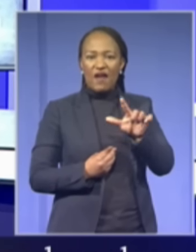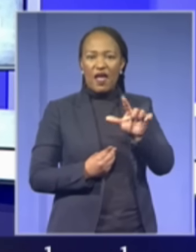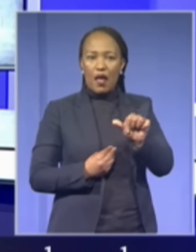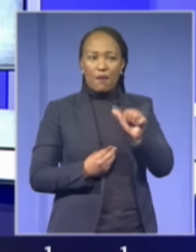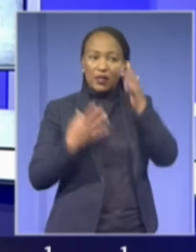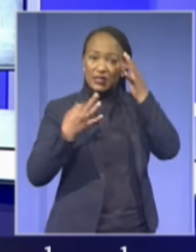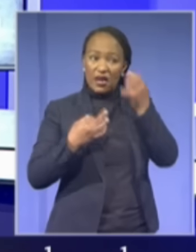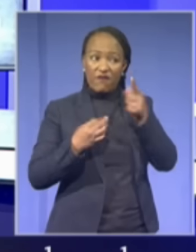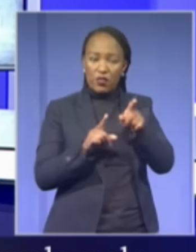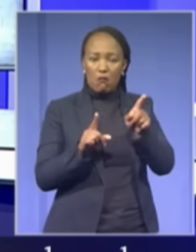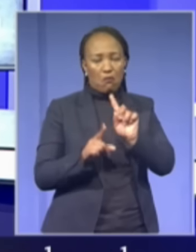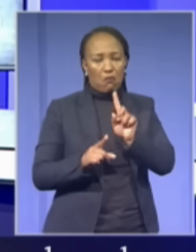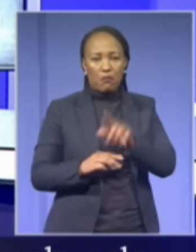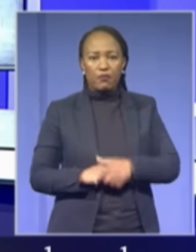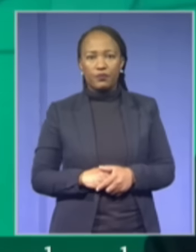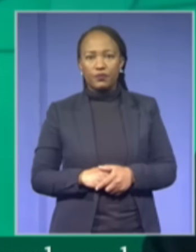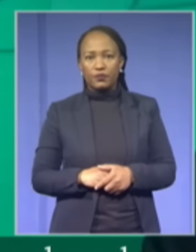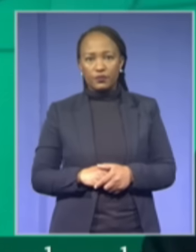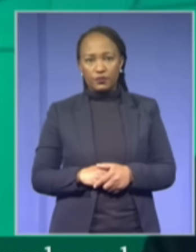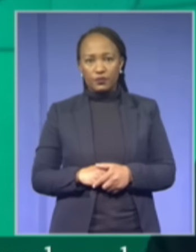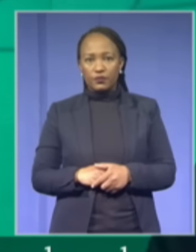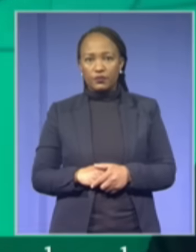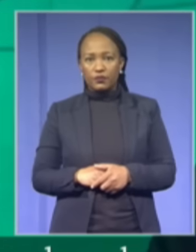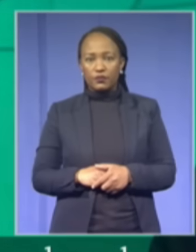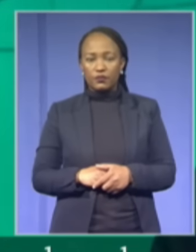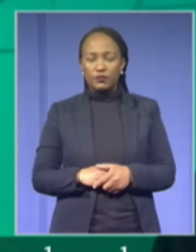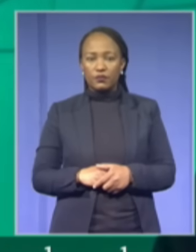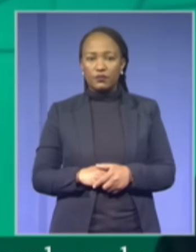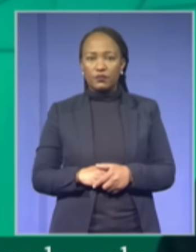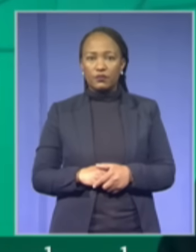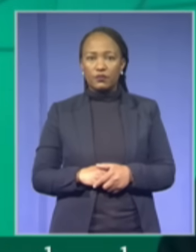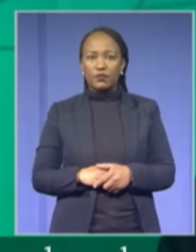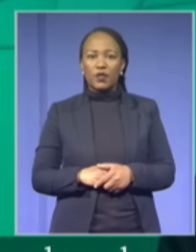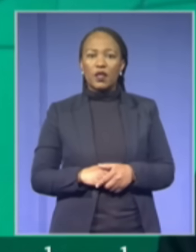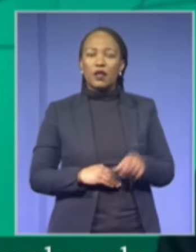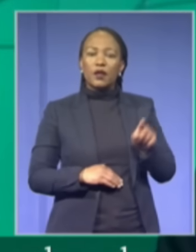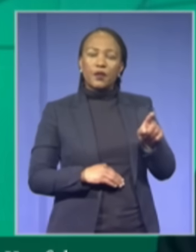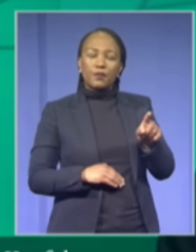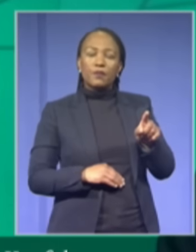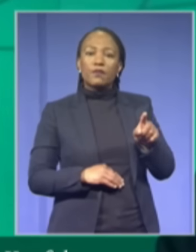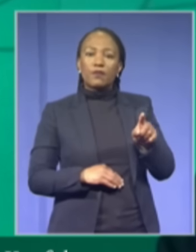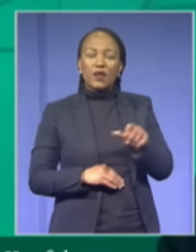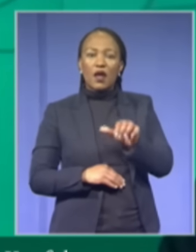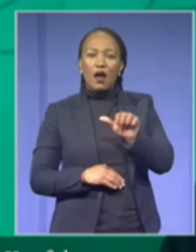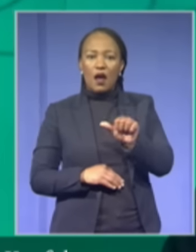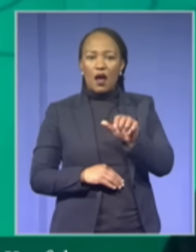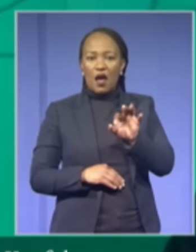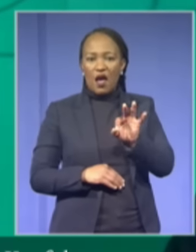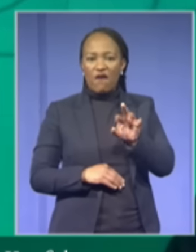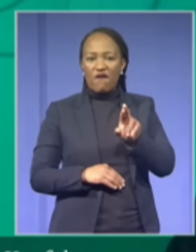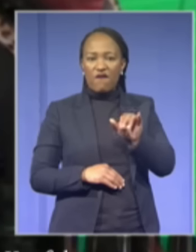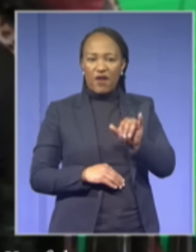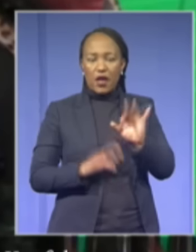la bona. Re saenne tumalano le morago wa Maburu o emetswe ke mokgatlo wa